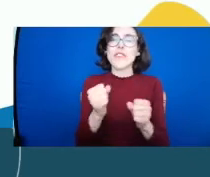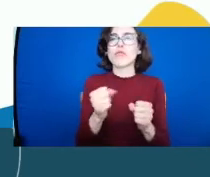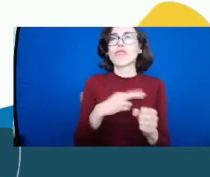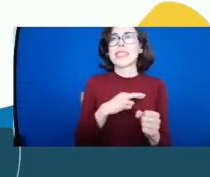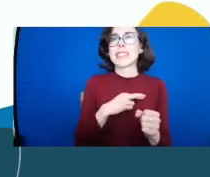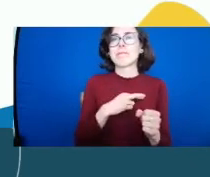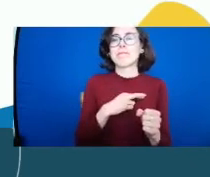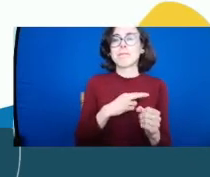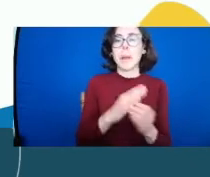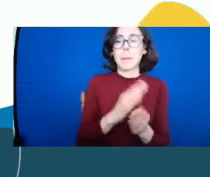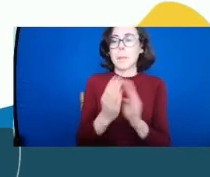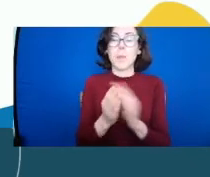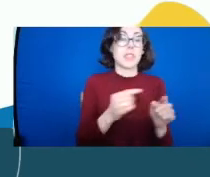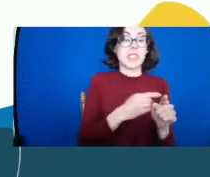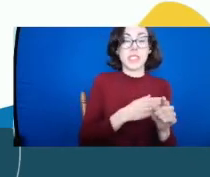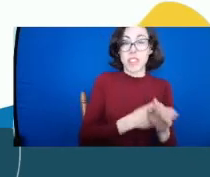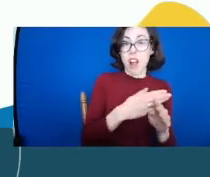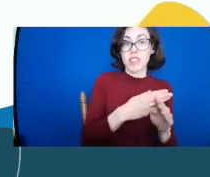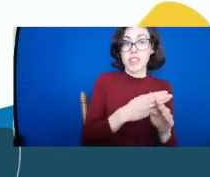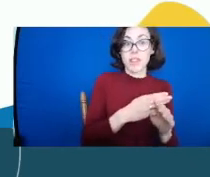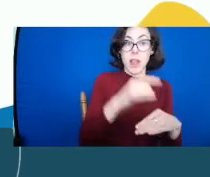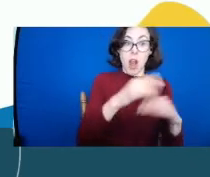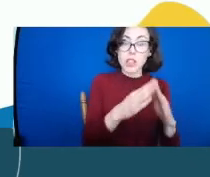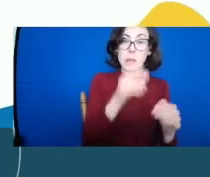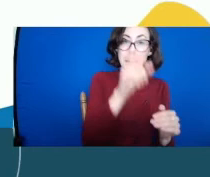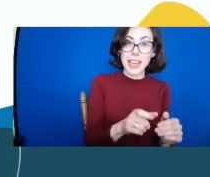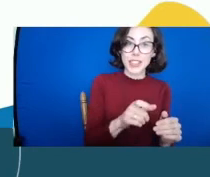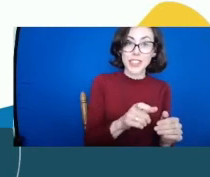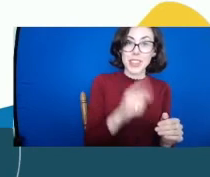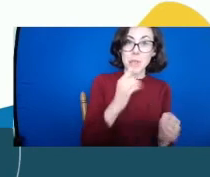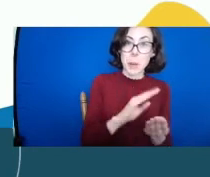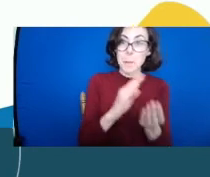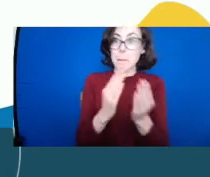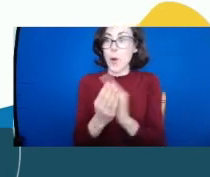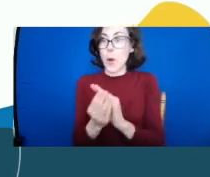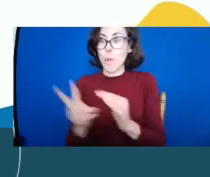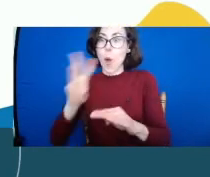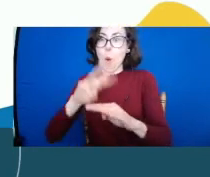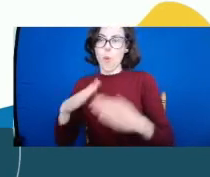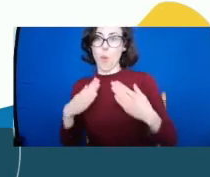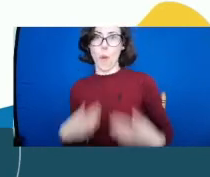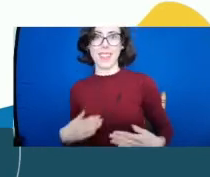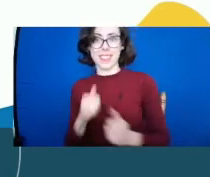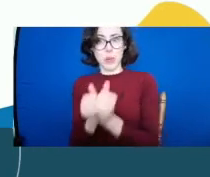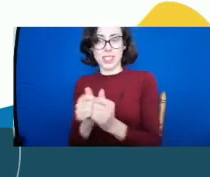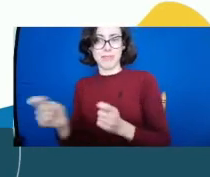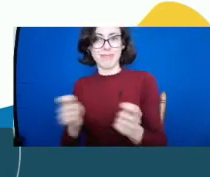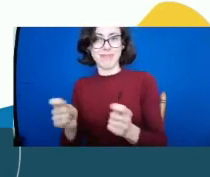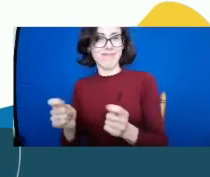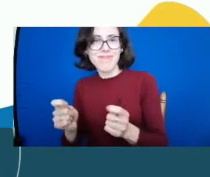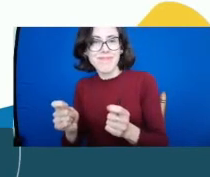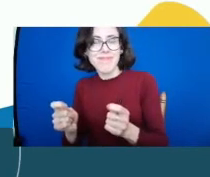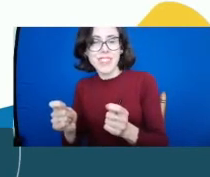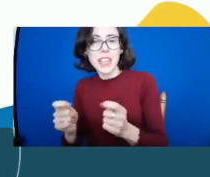rehabilitation patient to a wellness participant. So we've got to begin to think about how do we build in more wellness into the current